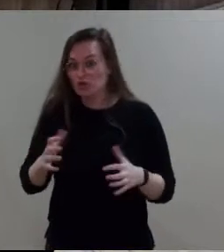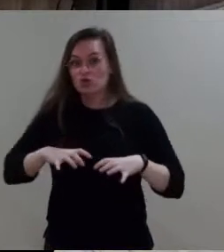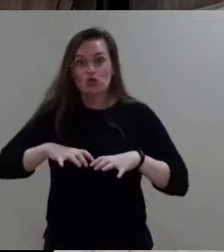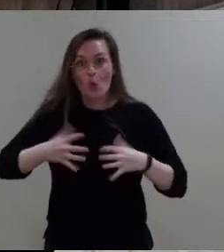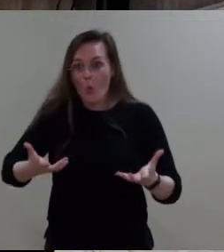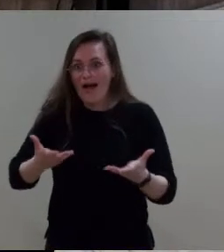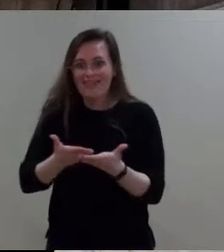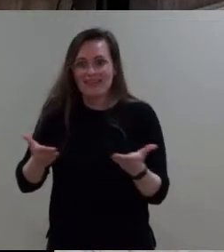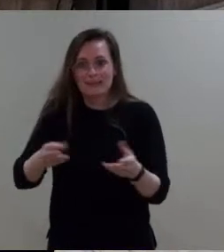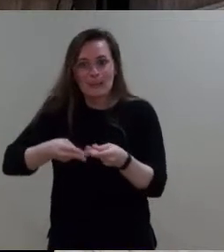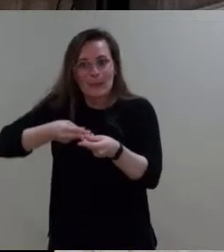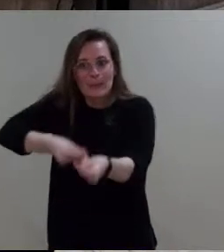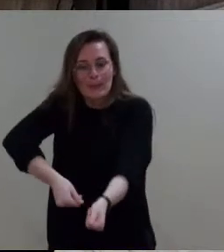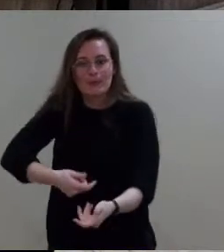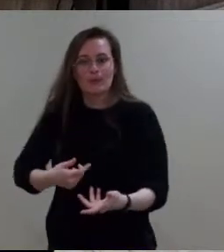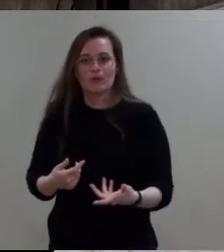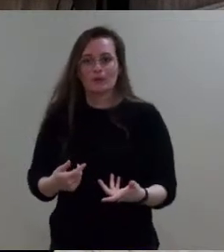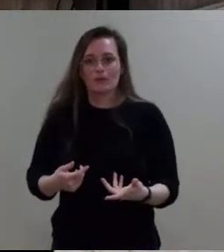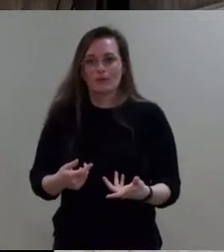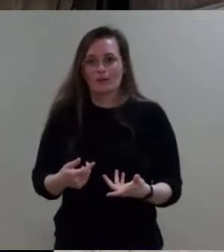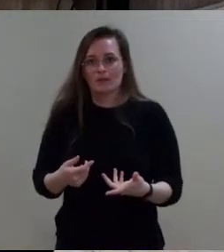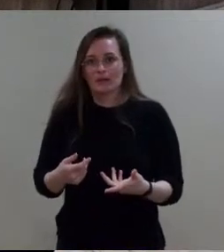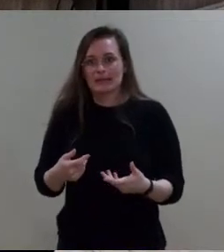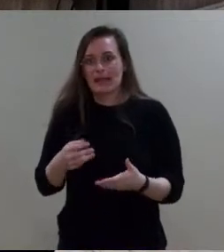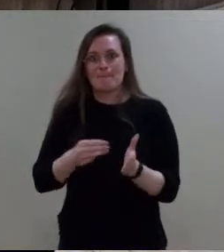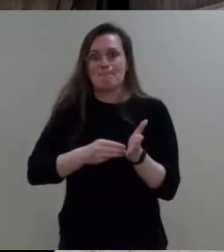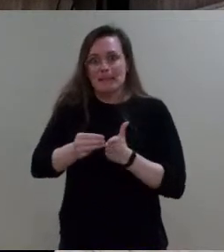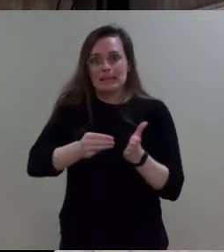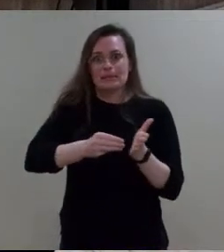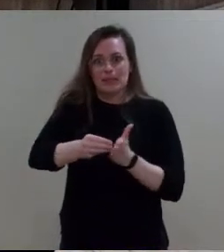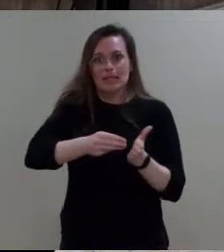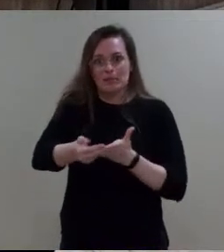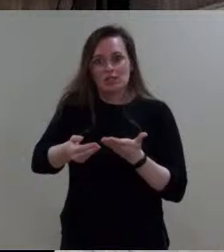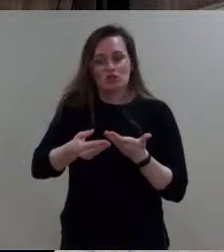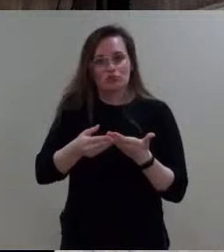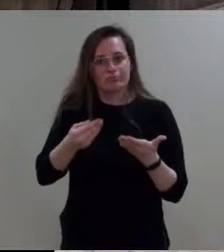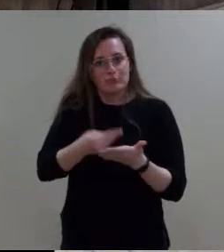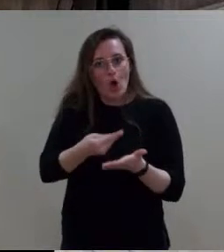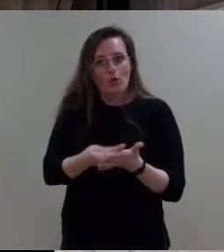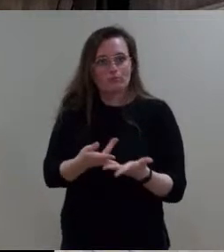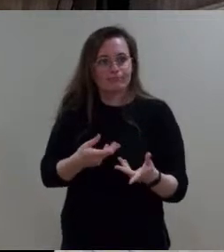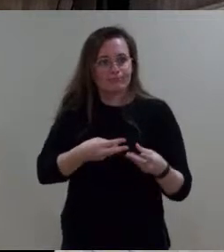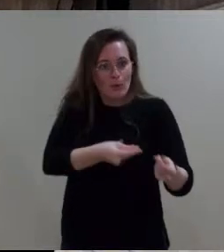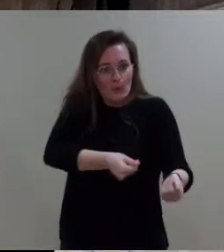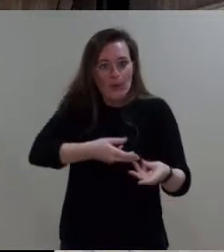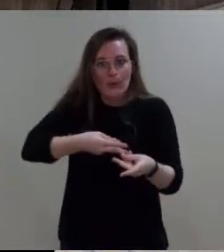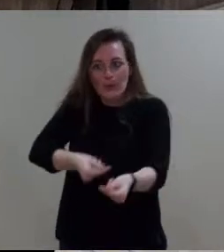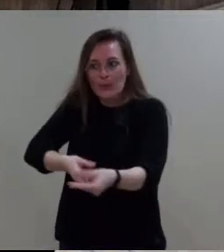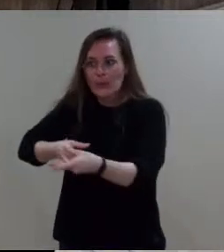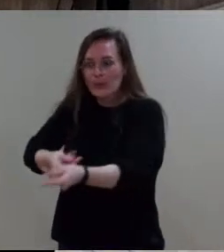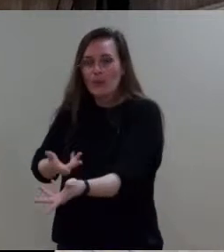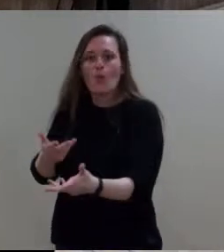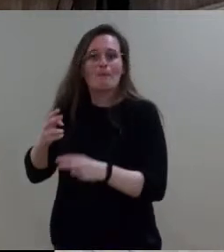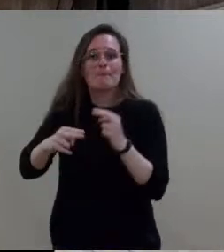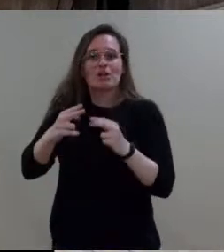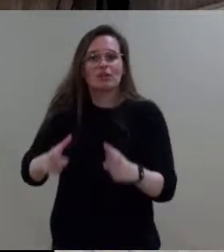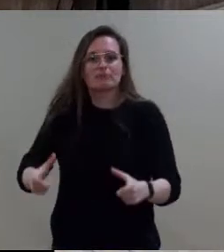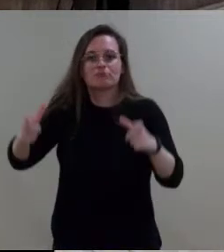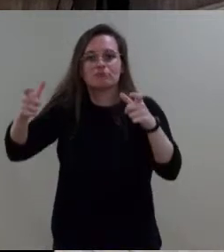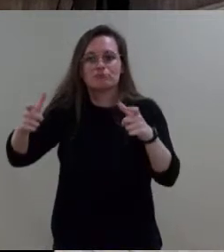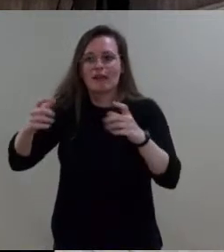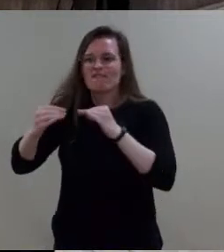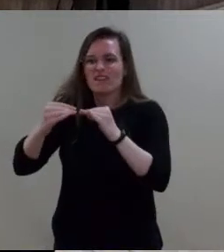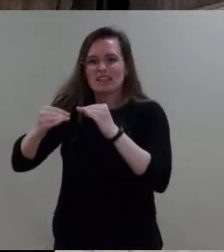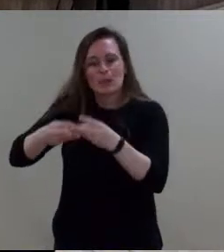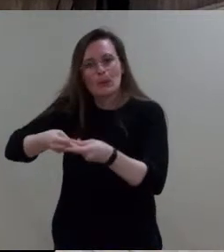cost millions of dollars, or when you plan on looking at spending hundreds of thousands of dollars on a building because of something that's